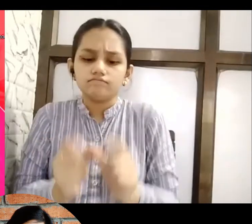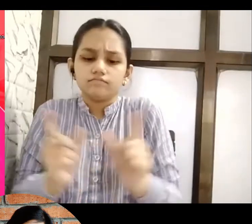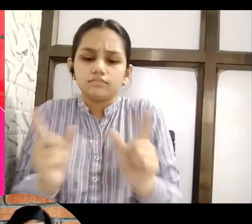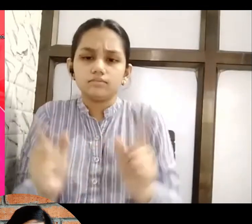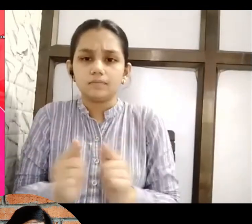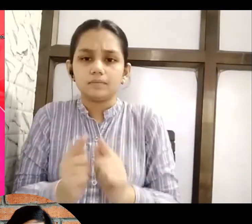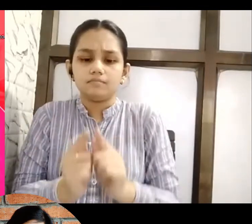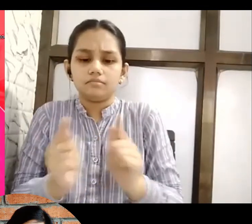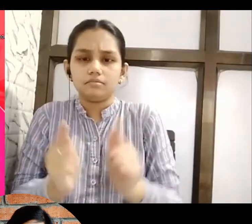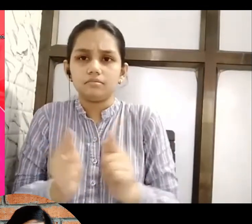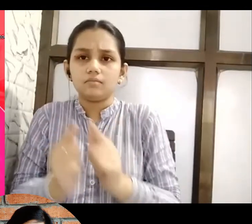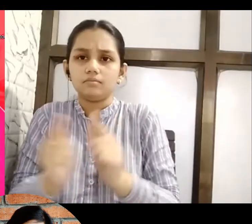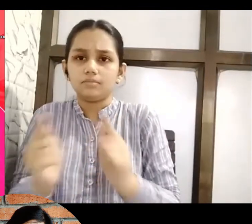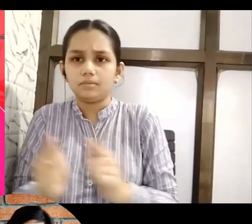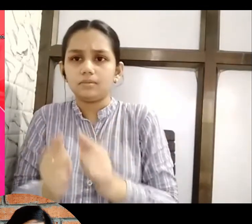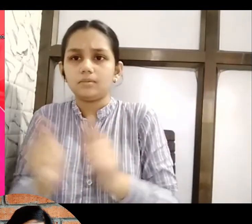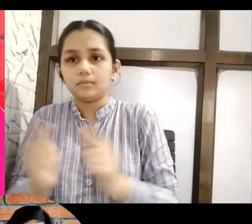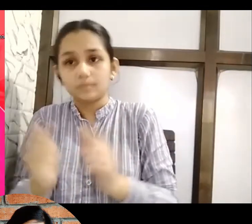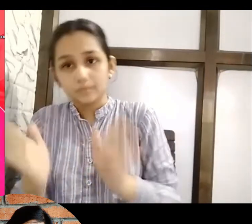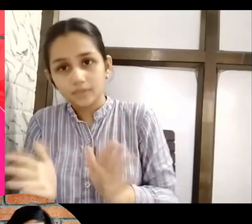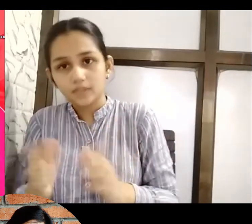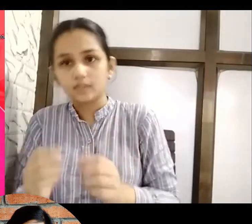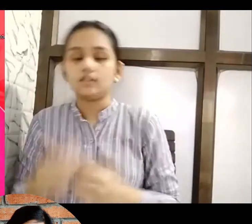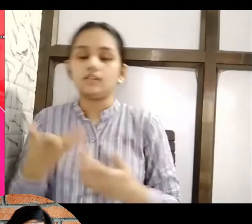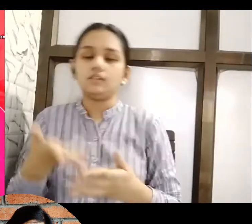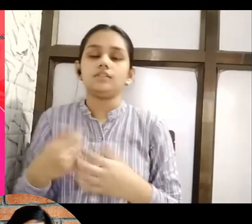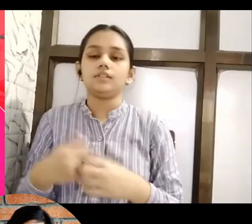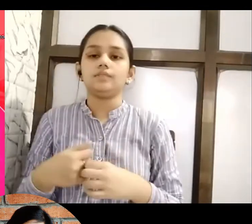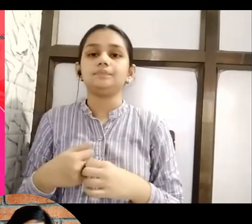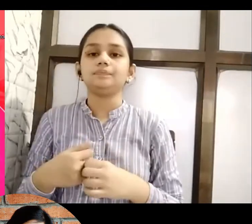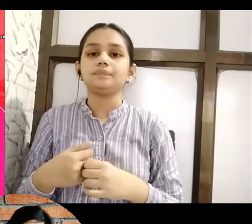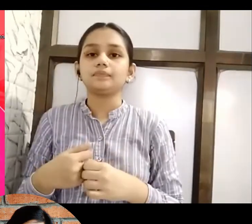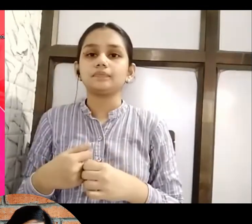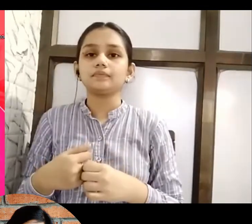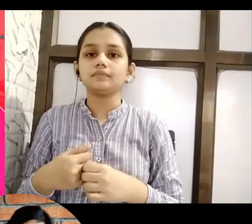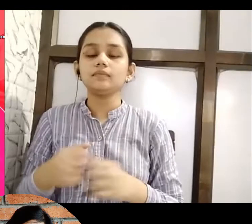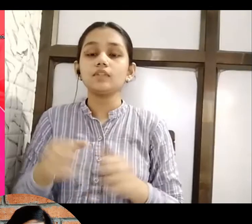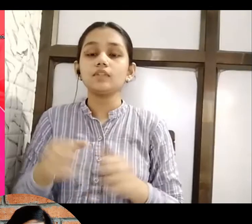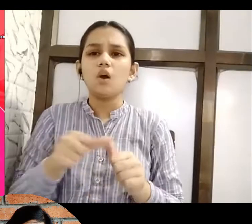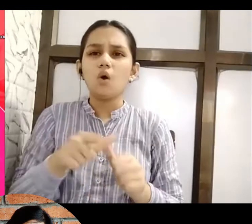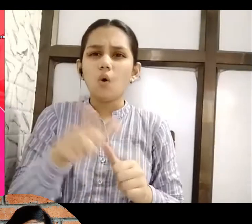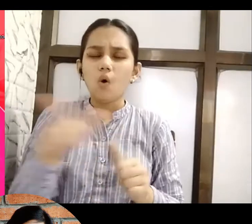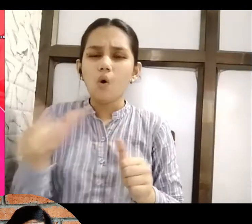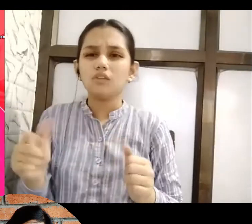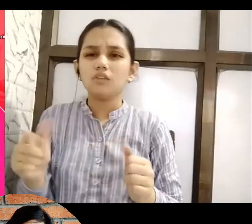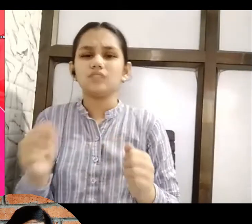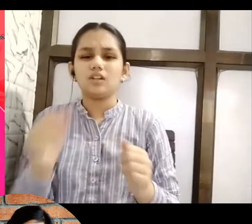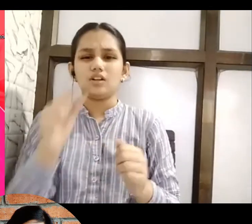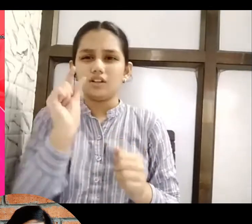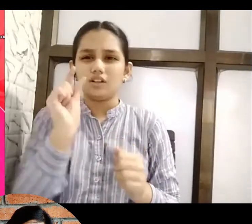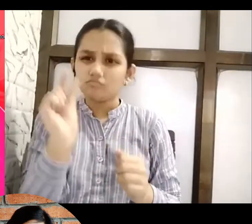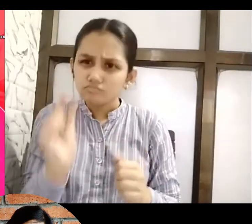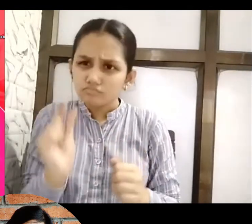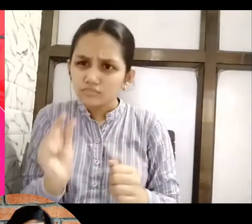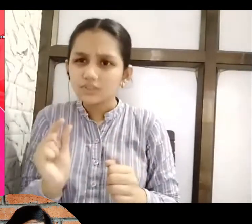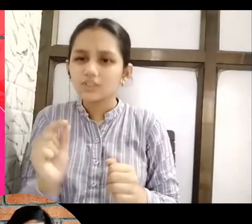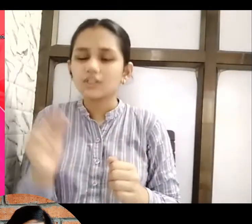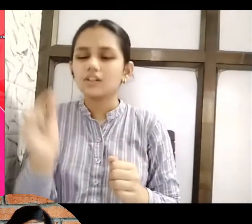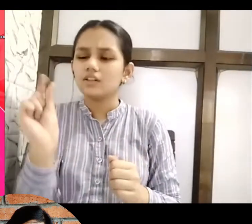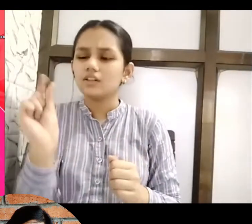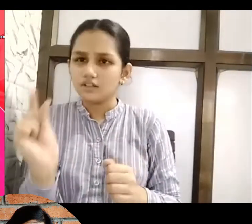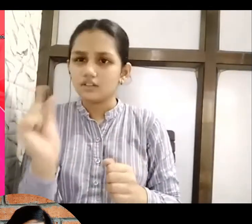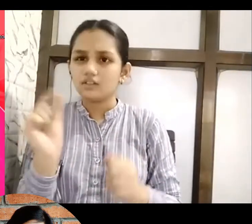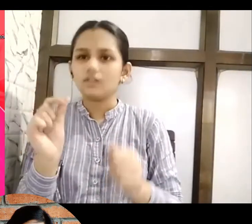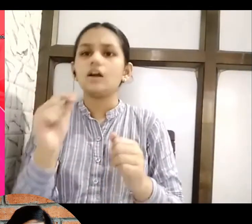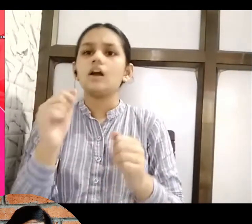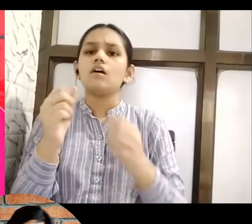now you can see space between letter spacing. Every letter has a space. If I want to reduce the